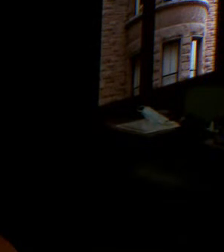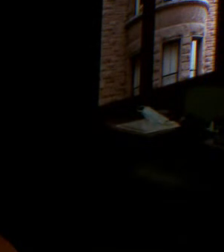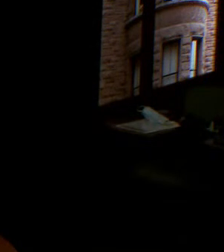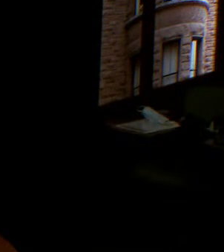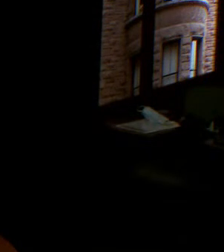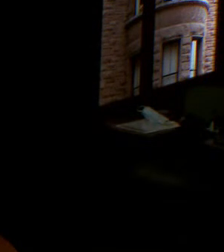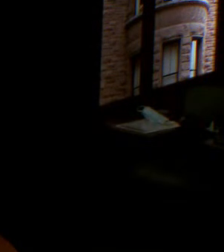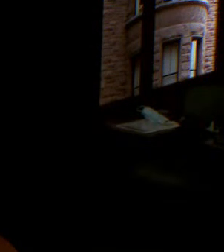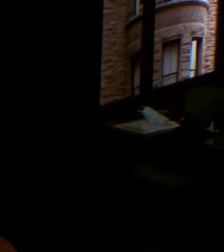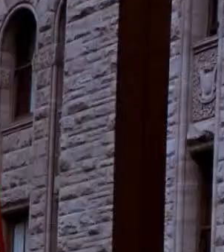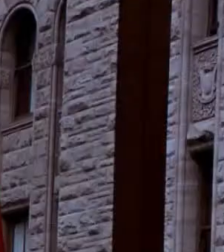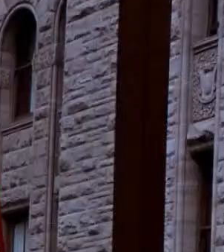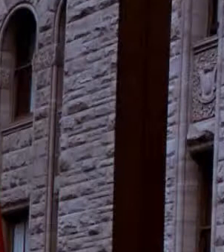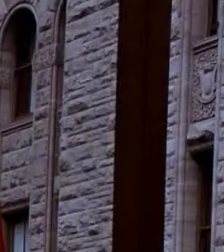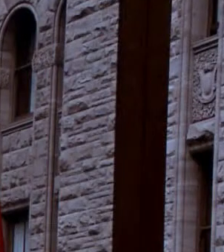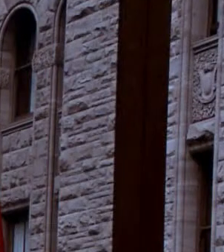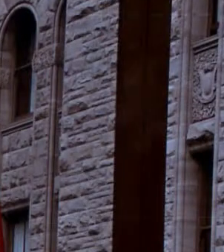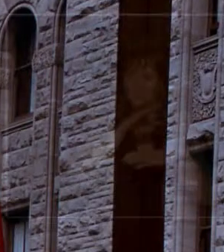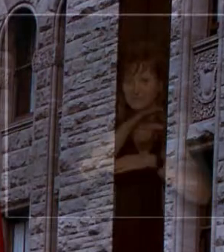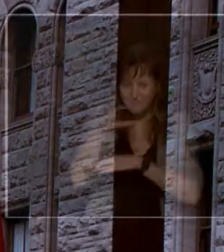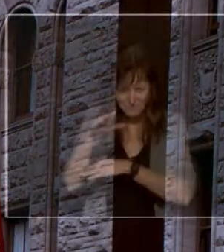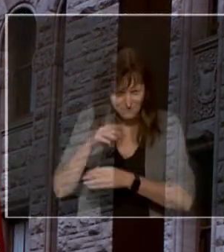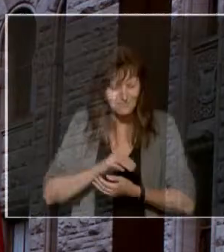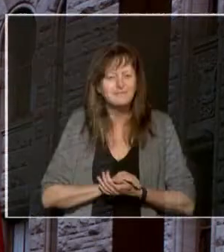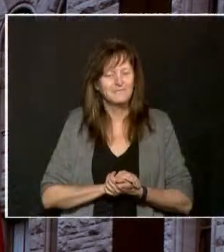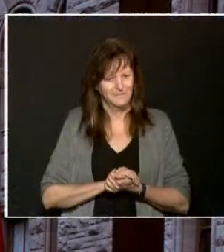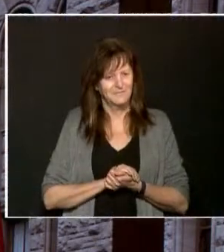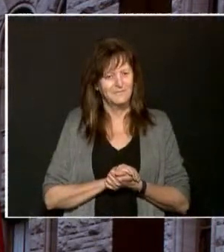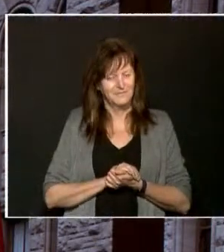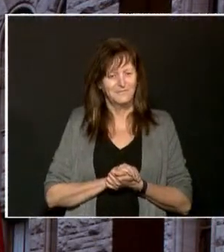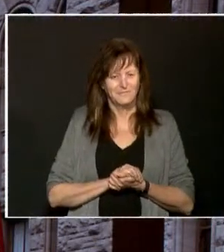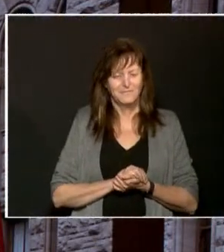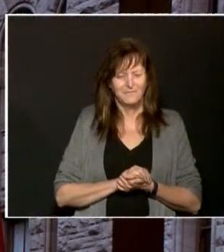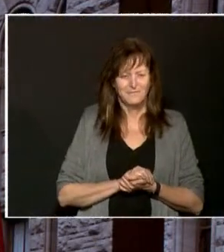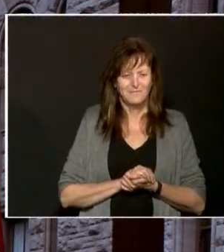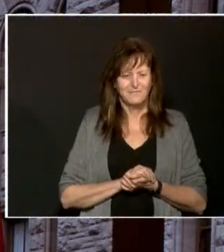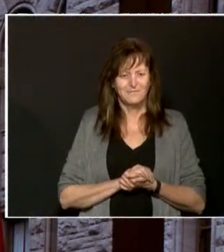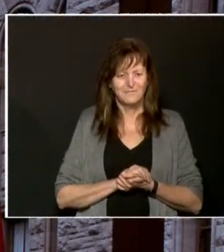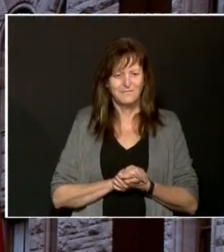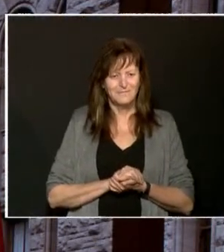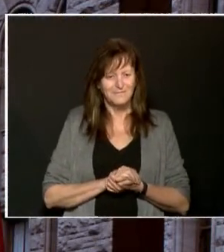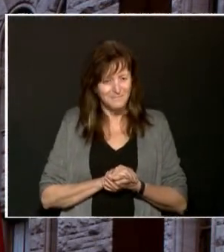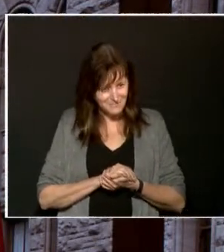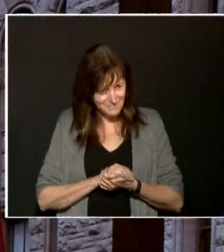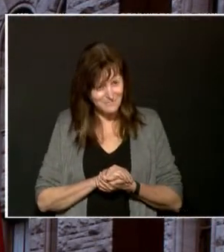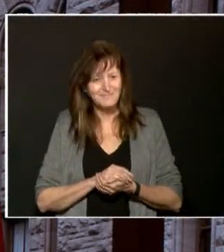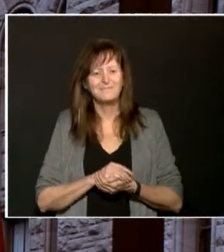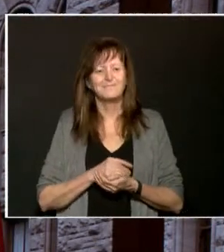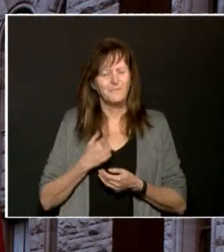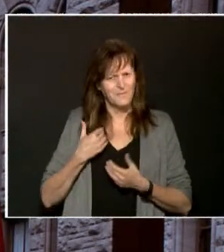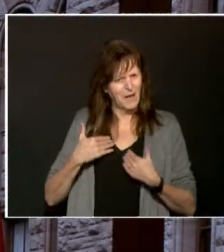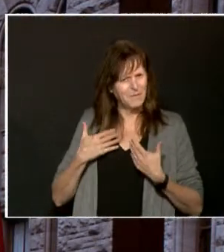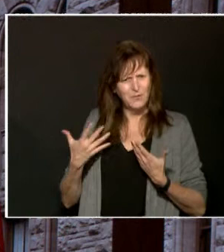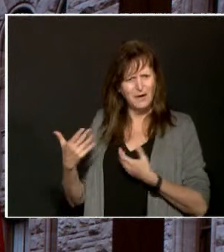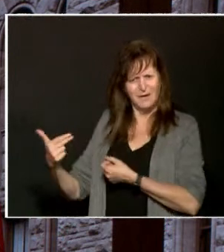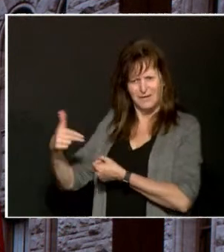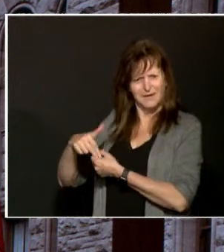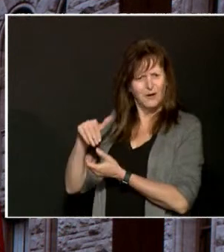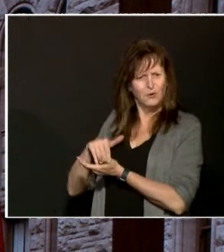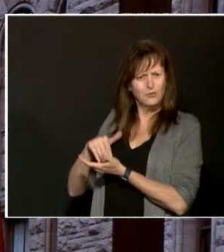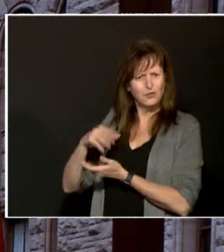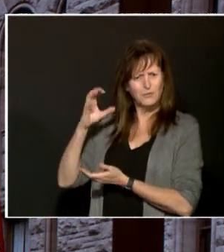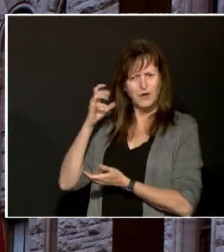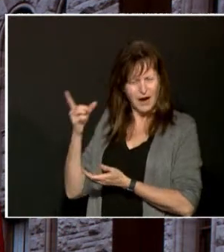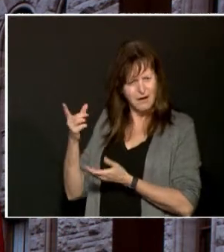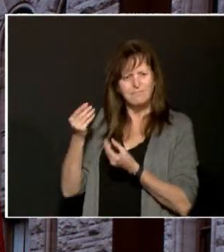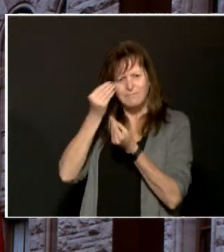Good afternoon, everyone. I'm pleased to be joined today by Dr. Brown, who will be providing us with an update on the